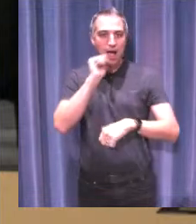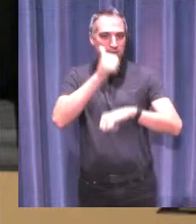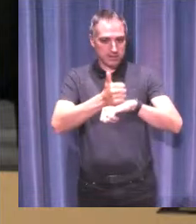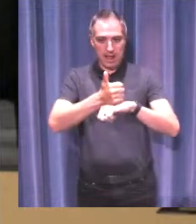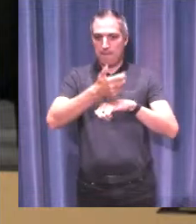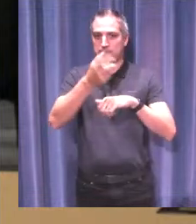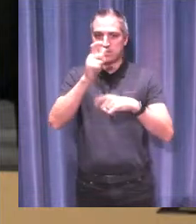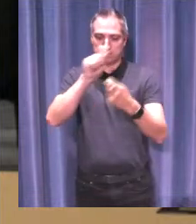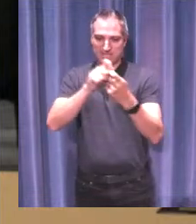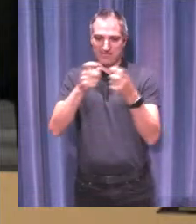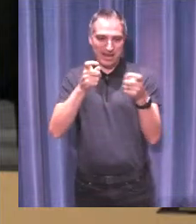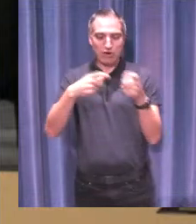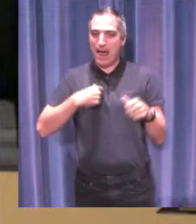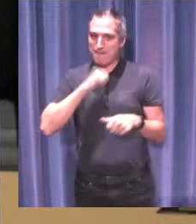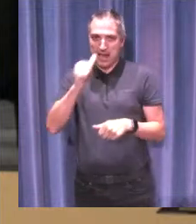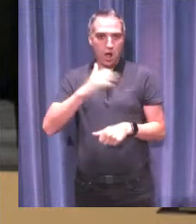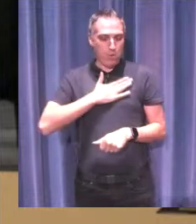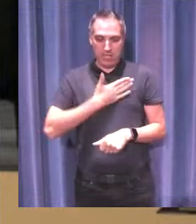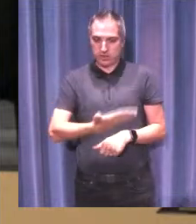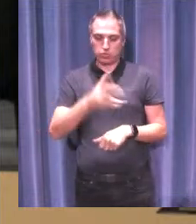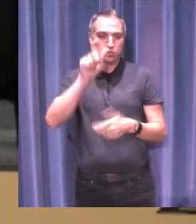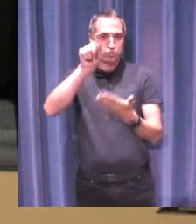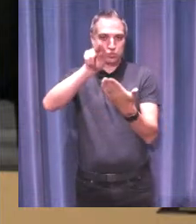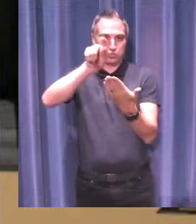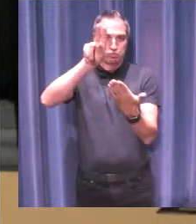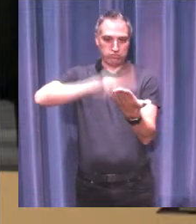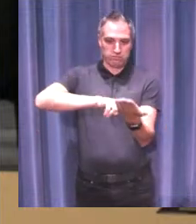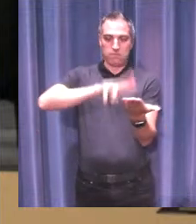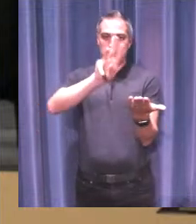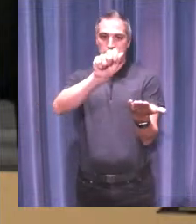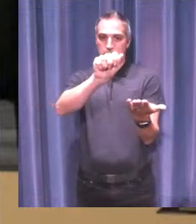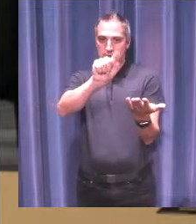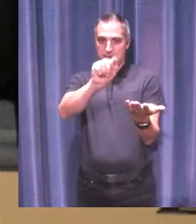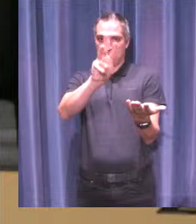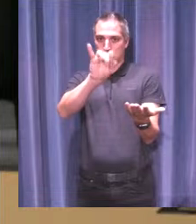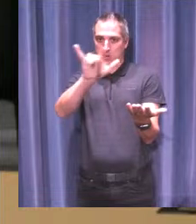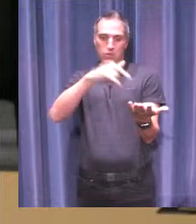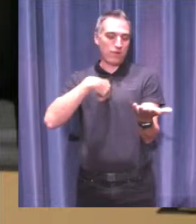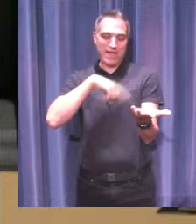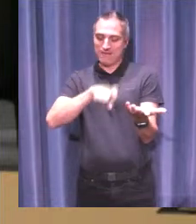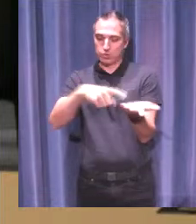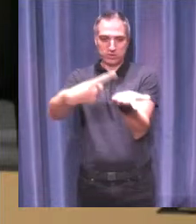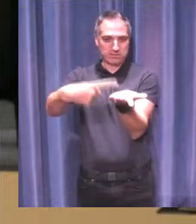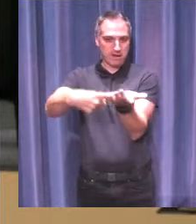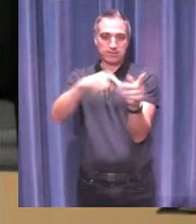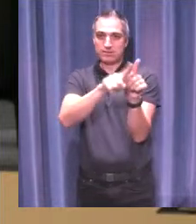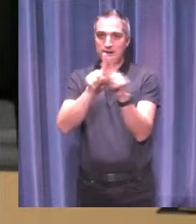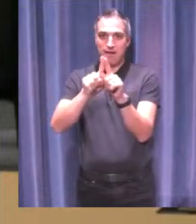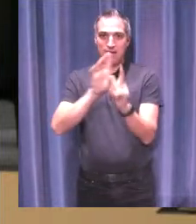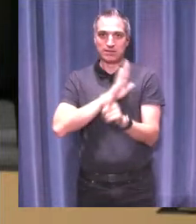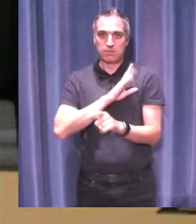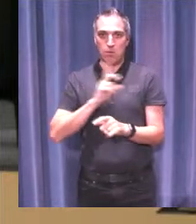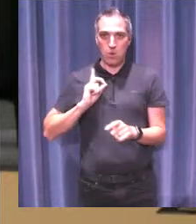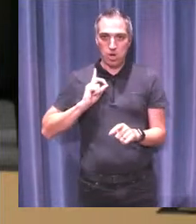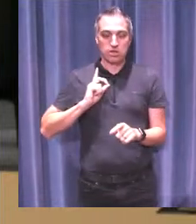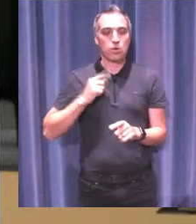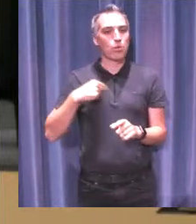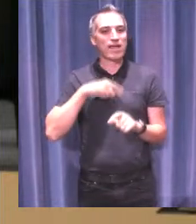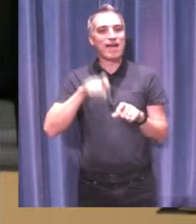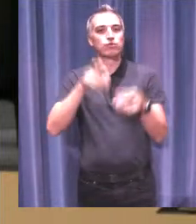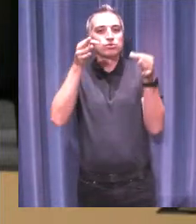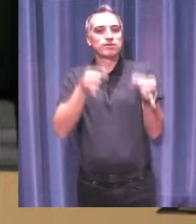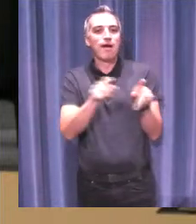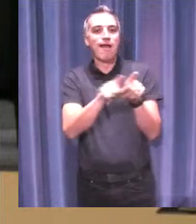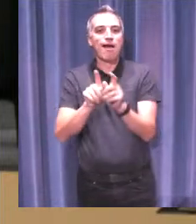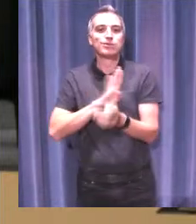not be willing to sign an at-will contract of employment. So that's something that we would have to discuss as a board, and you guys would have to decide as a board as